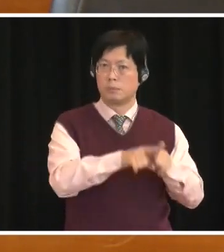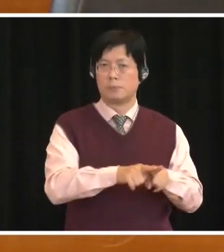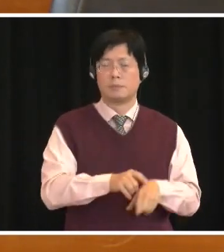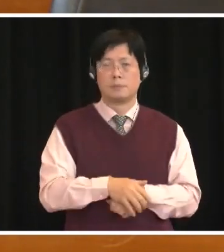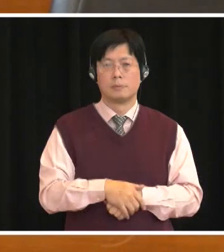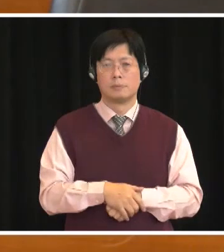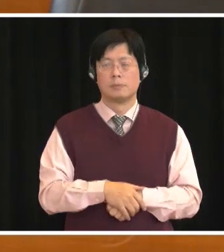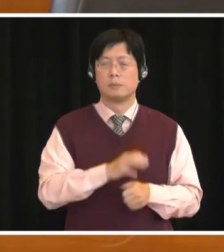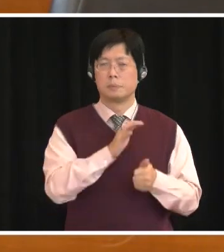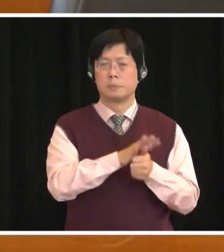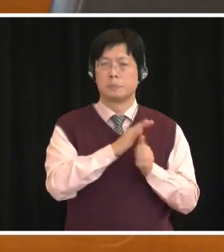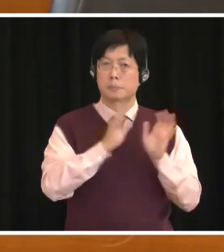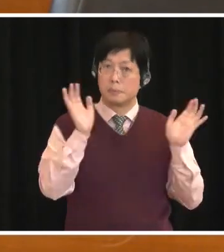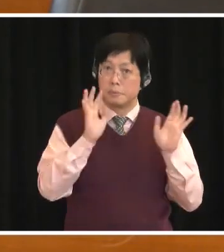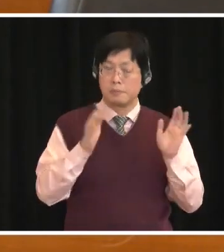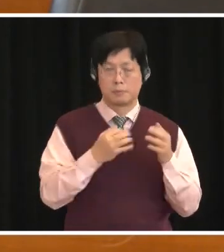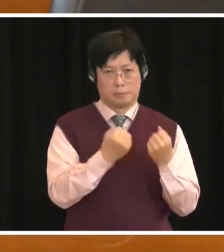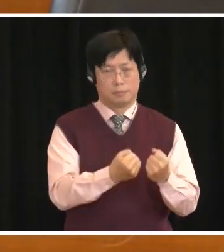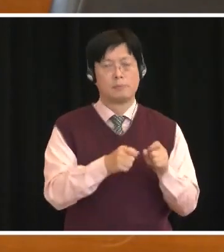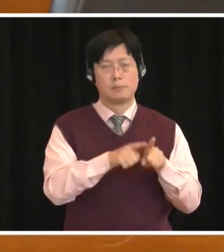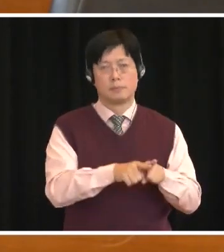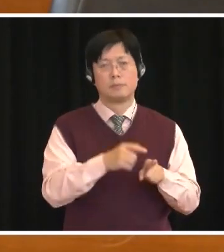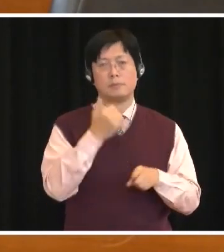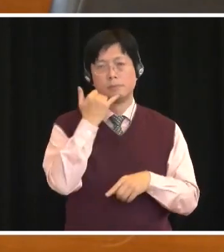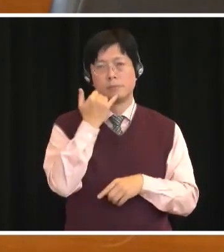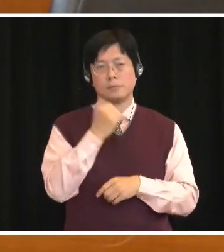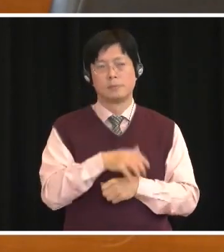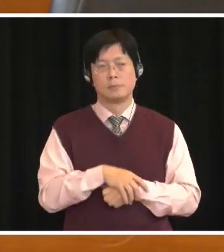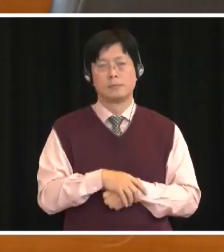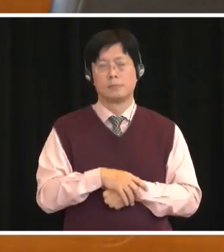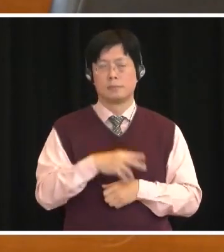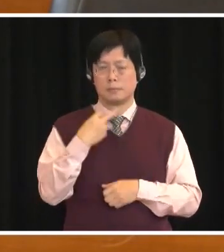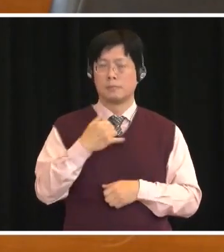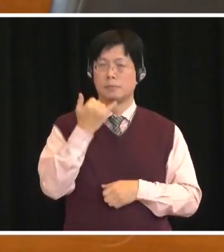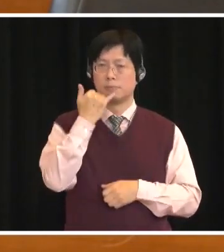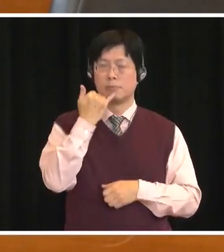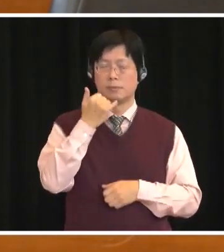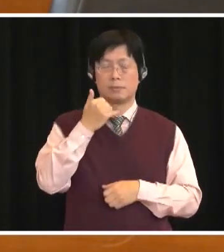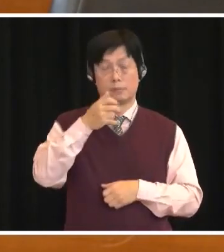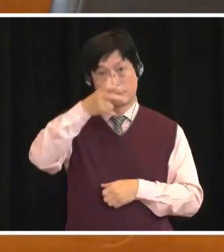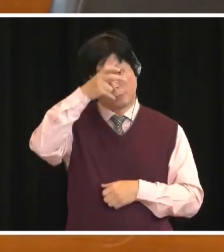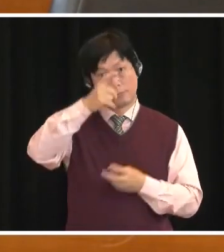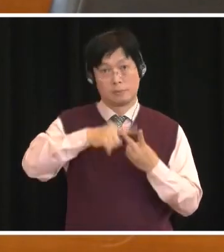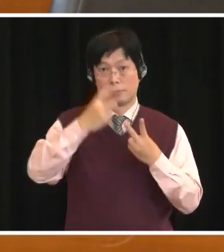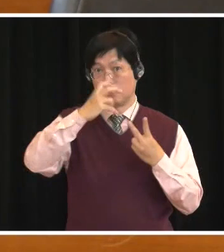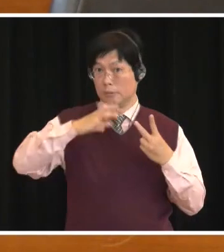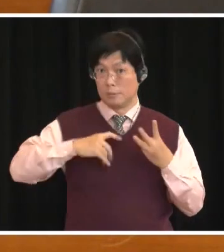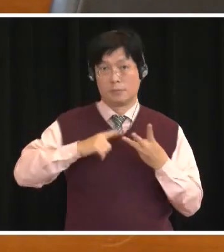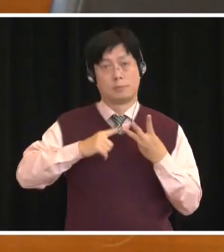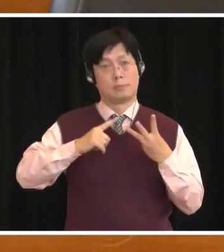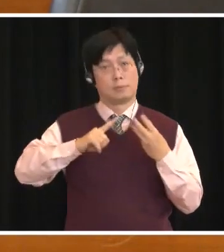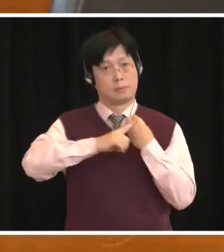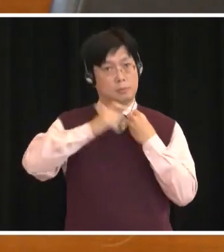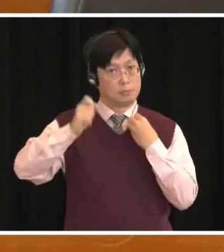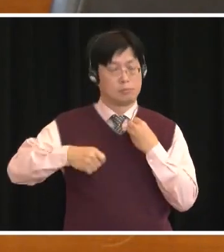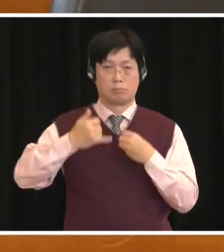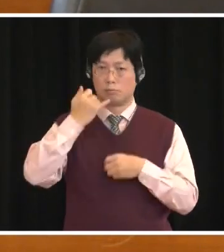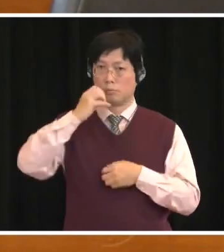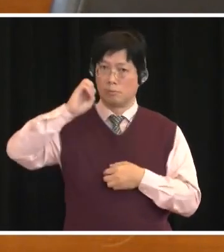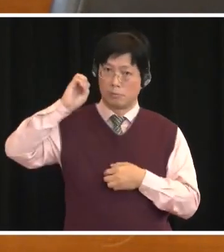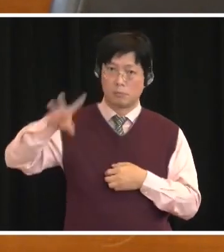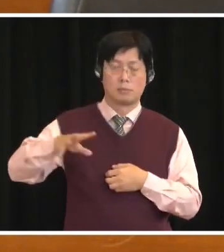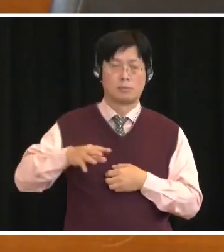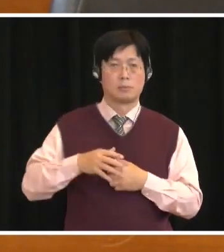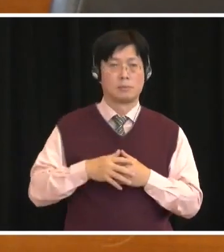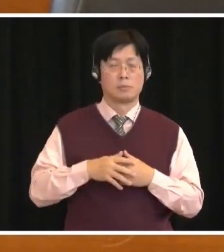children, in the investigation or interrogation process, social workers can keep the victim company. The